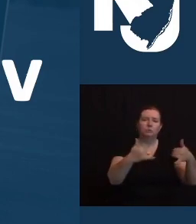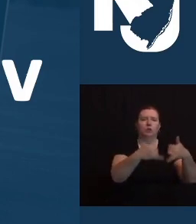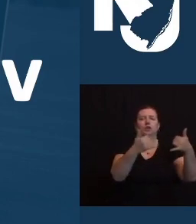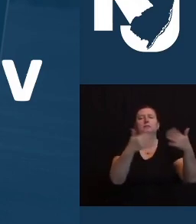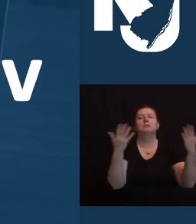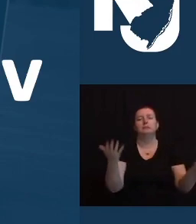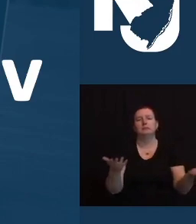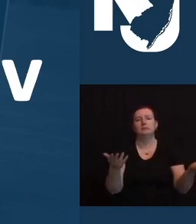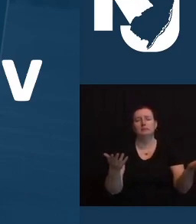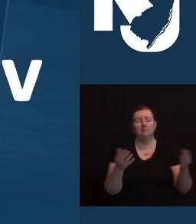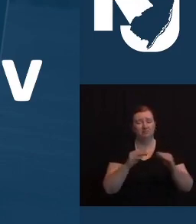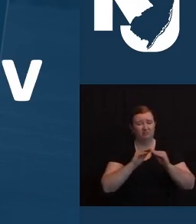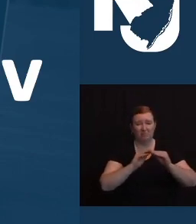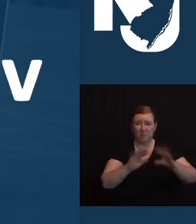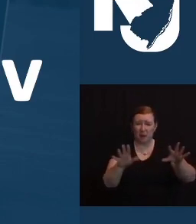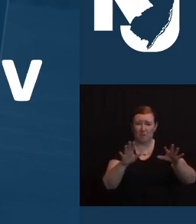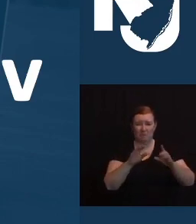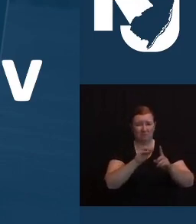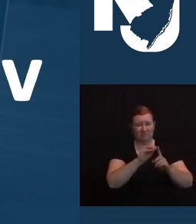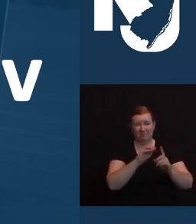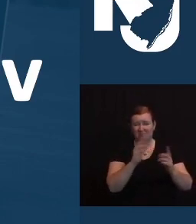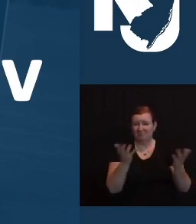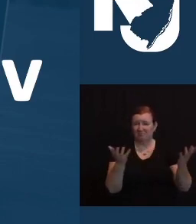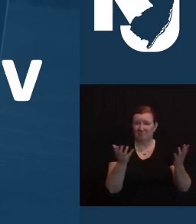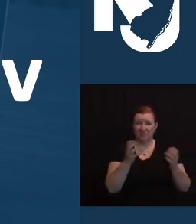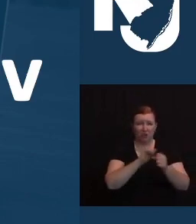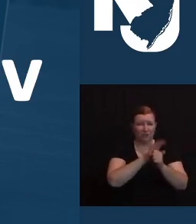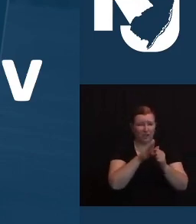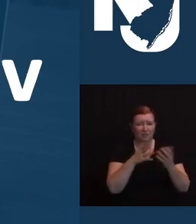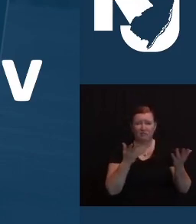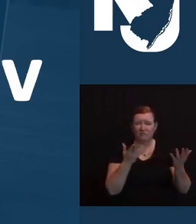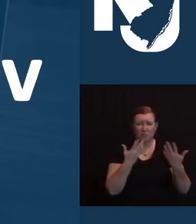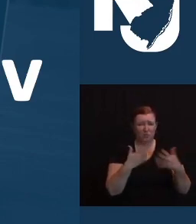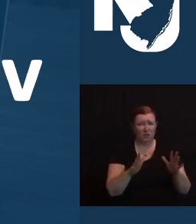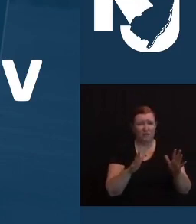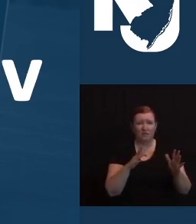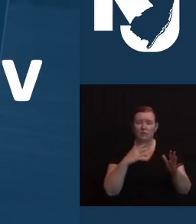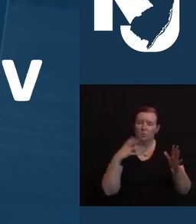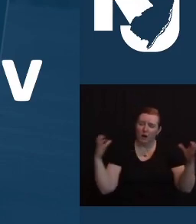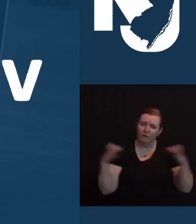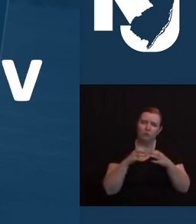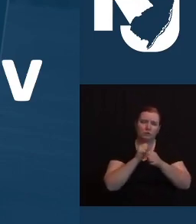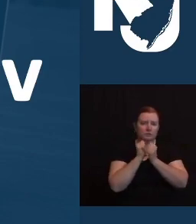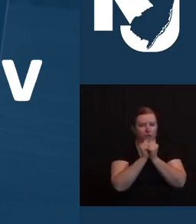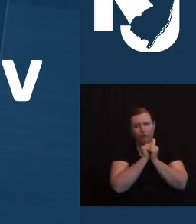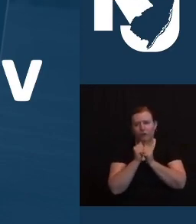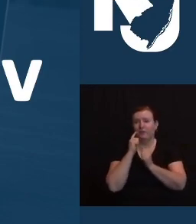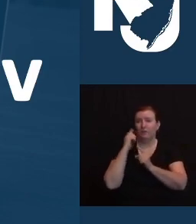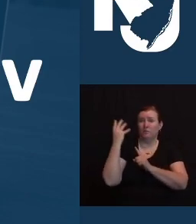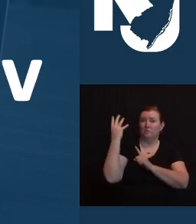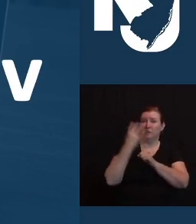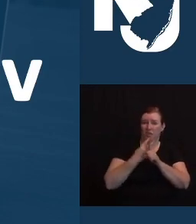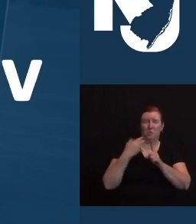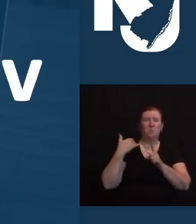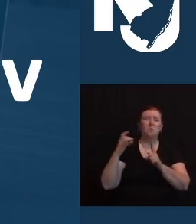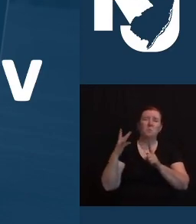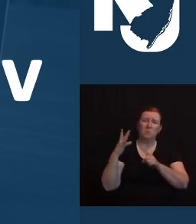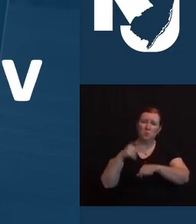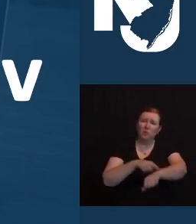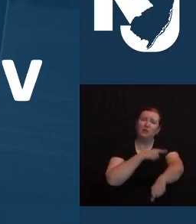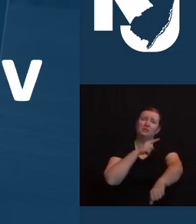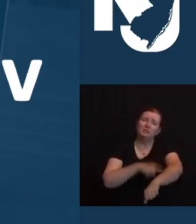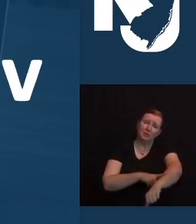We need to keep working at this together. I know it's been a long 4 months. I know we want to kick back and blow off steam. Who could blame